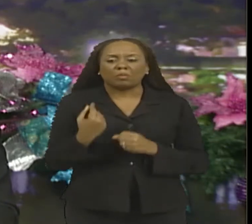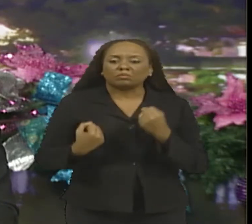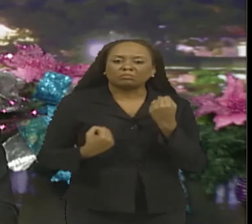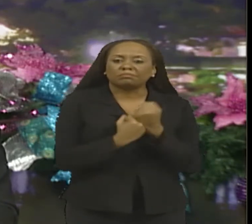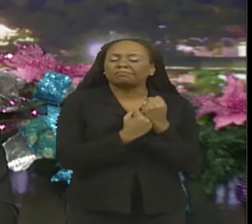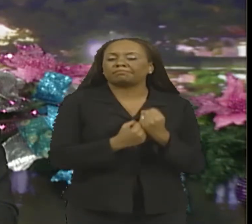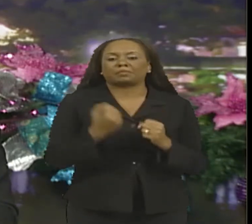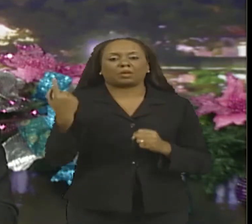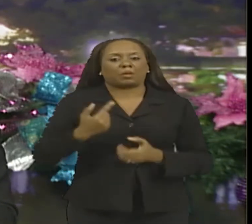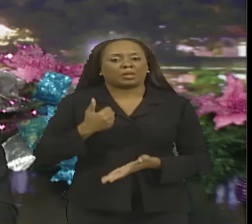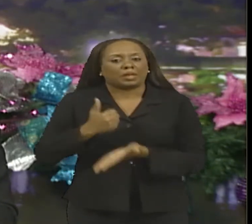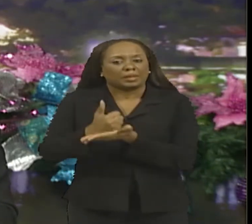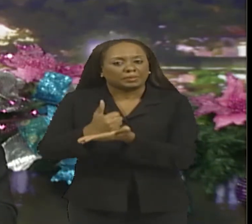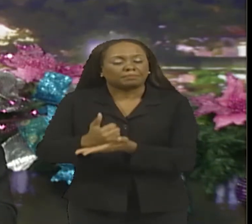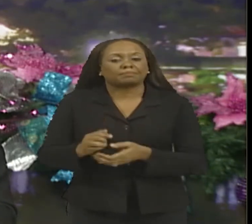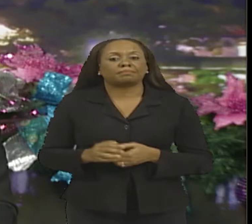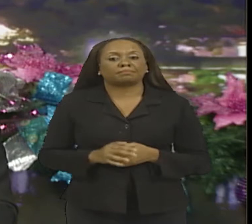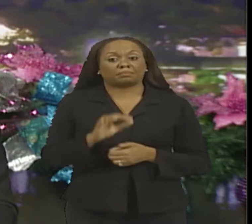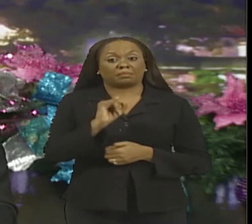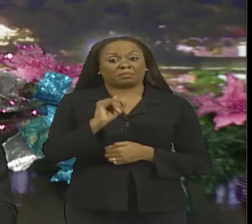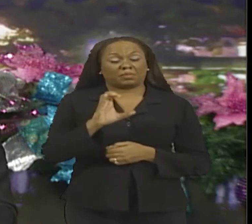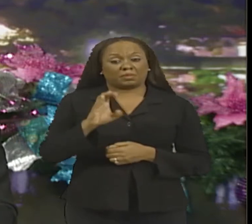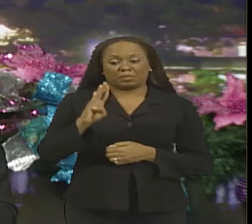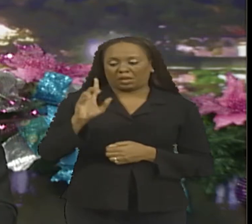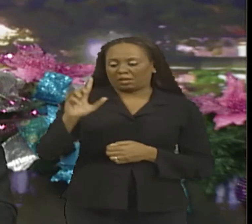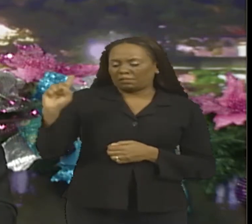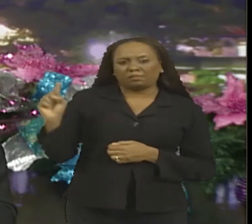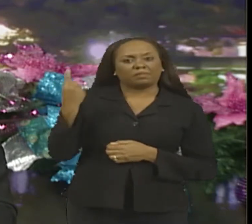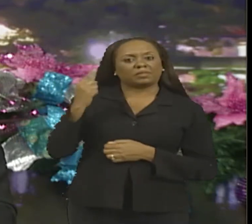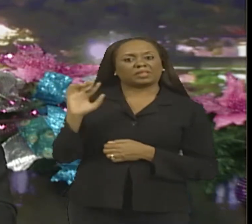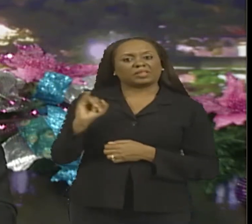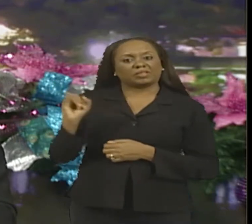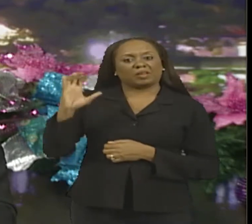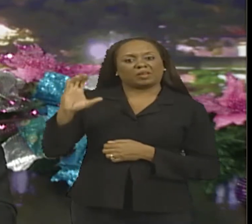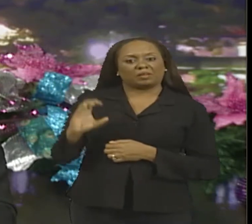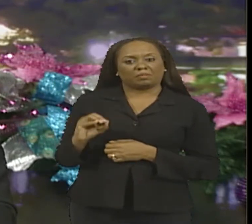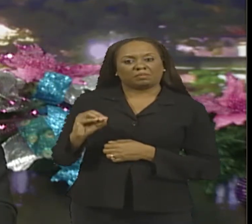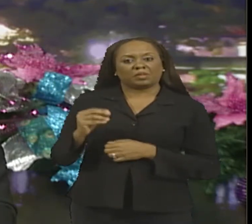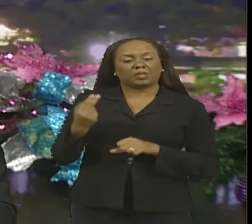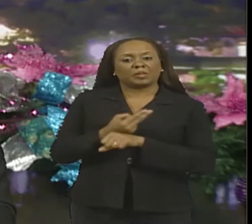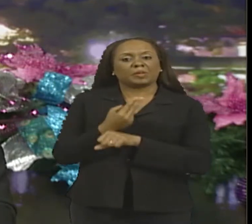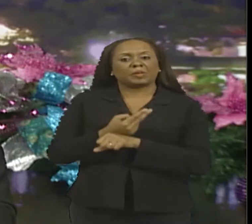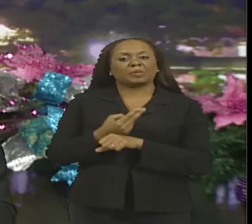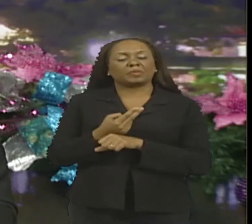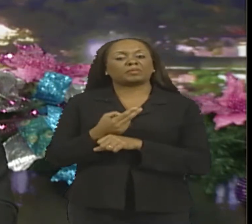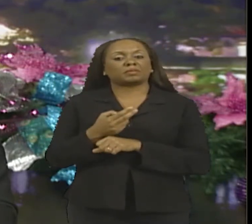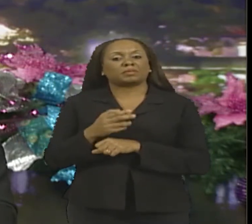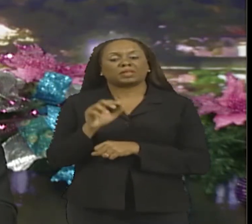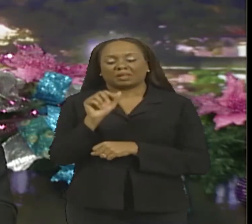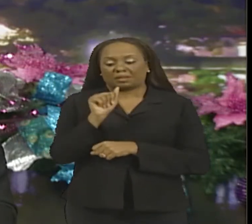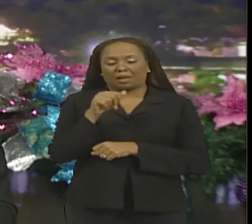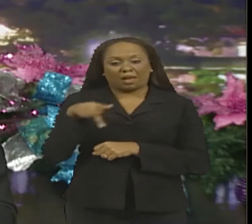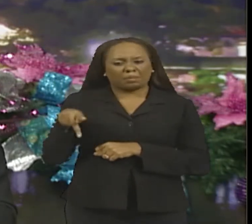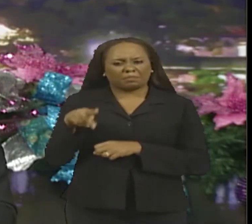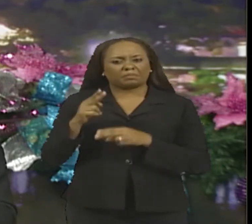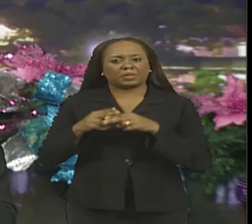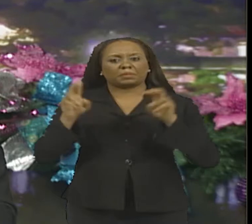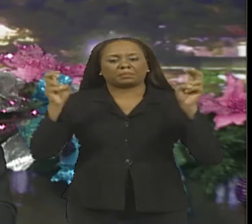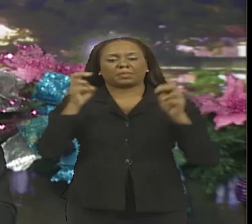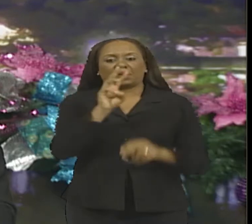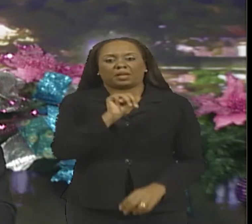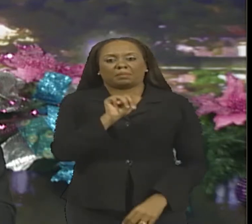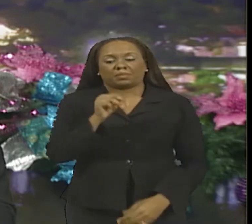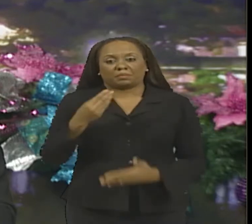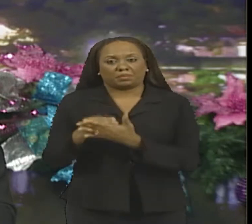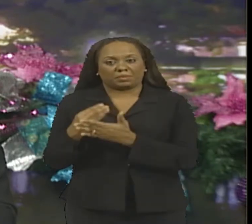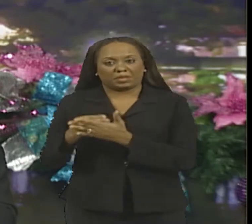told the Business Report that ICBL has become the first insurance company in Barbados to use the M-Money app, making it easier for its